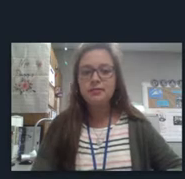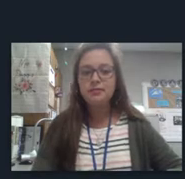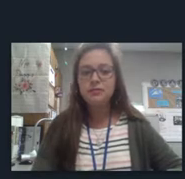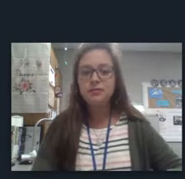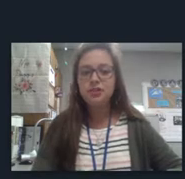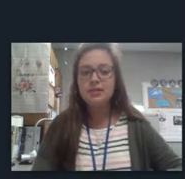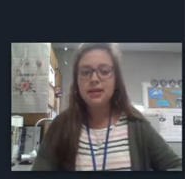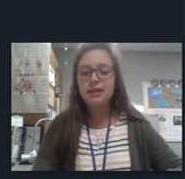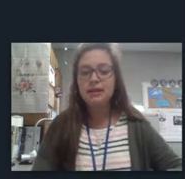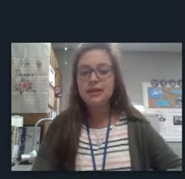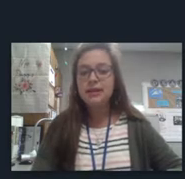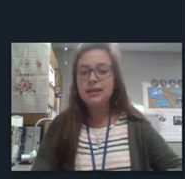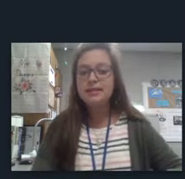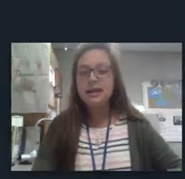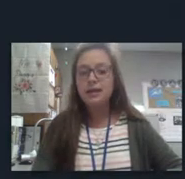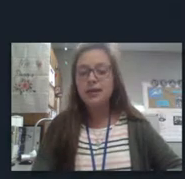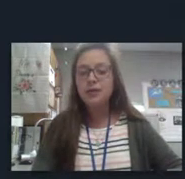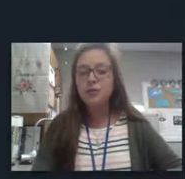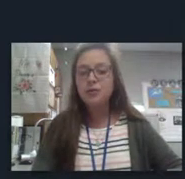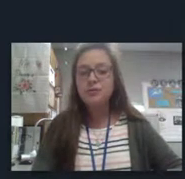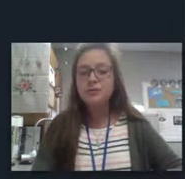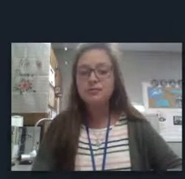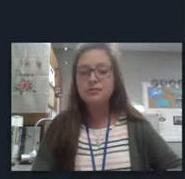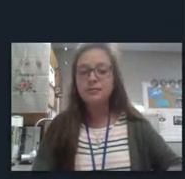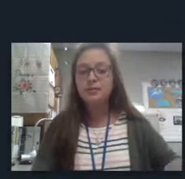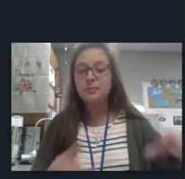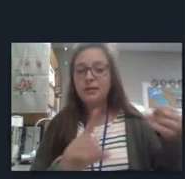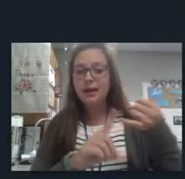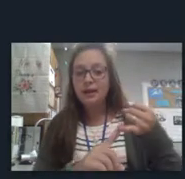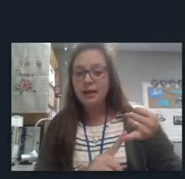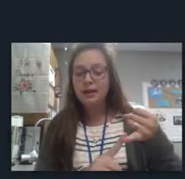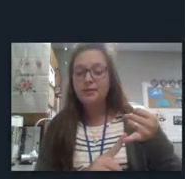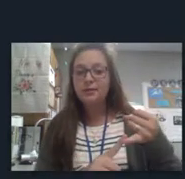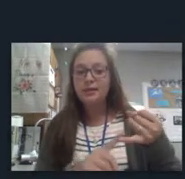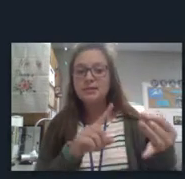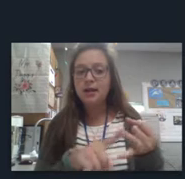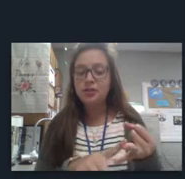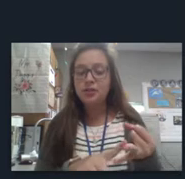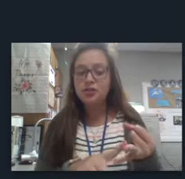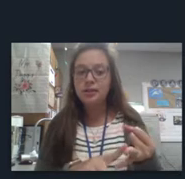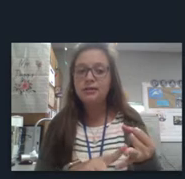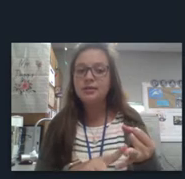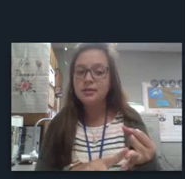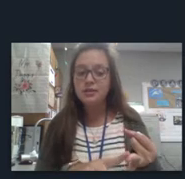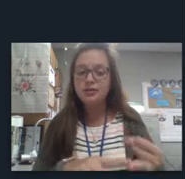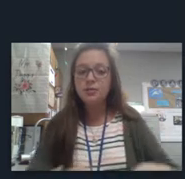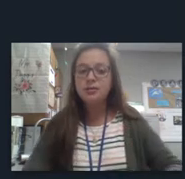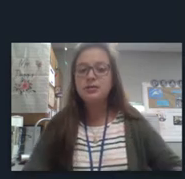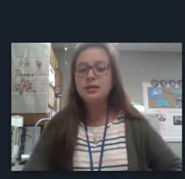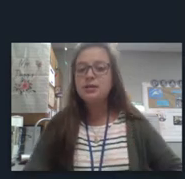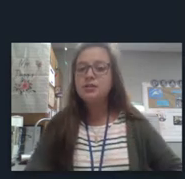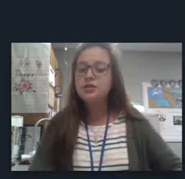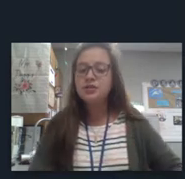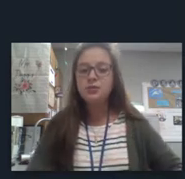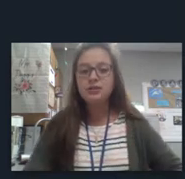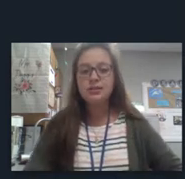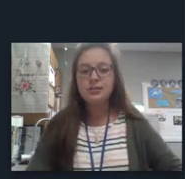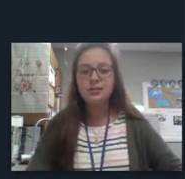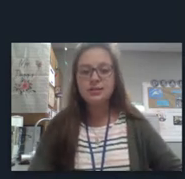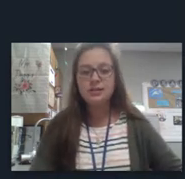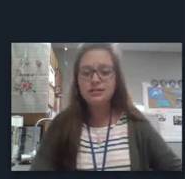of just saying, is that cat yours? The black cat that's climbing a tree, is it yours? So there's just